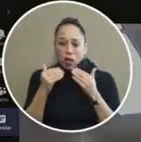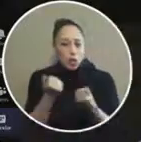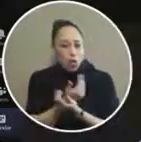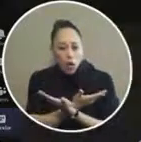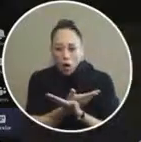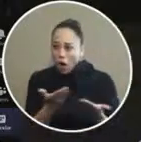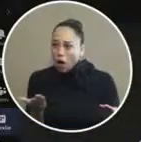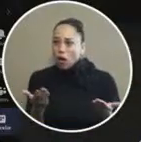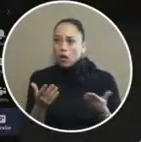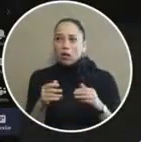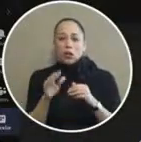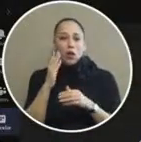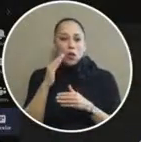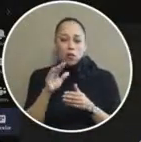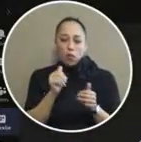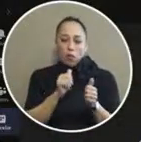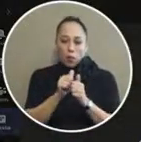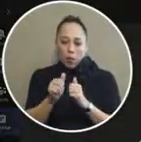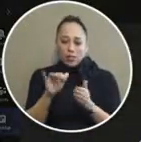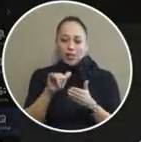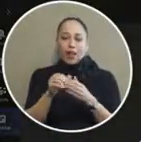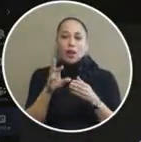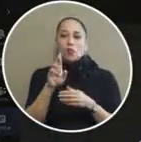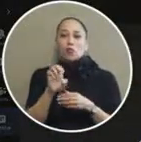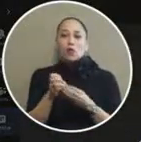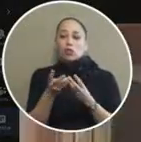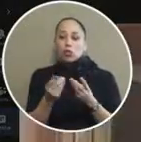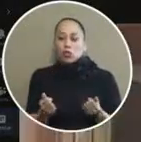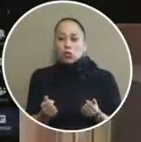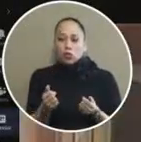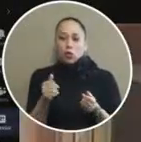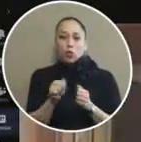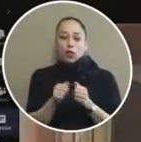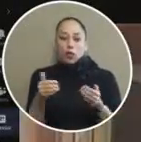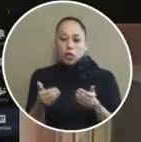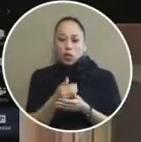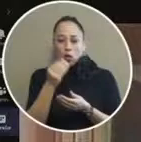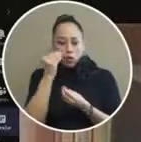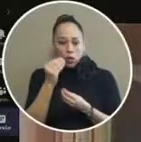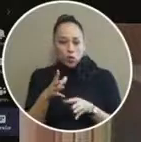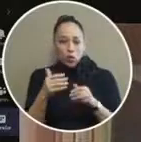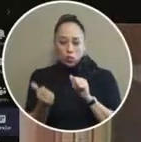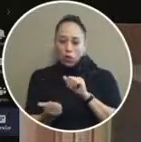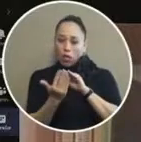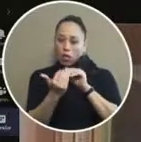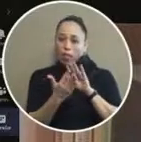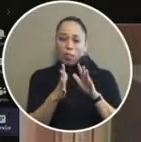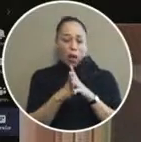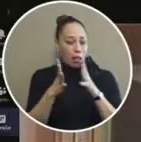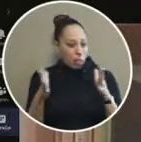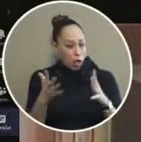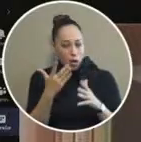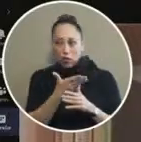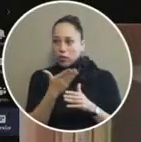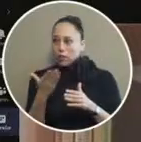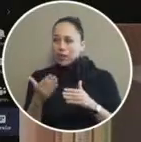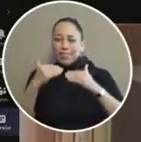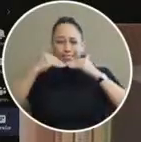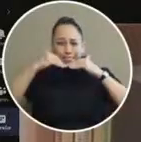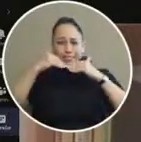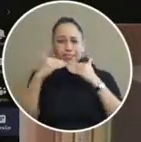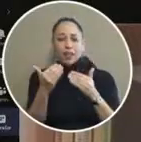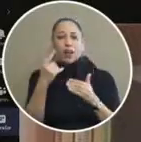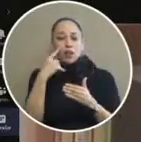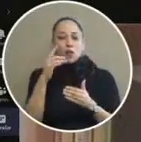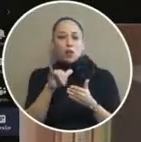We did pass a resolution last council meeting, and this update really did address a lot of the things in the resolution. So I want to thank you for that.